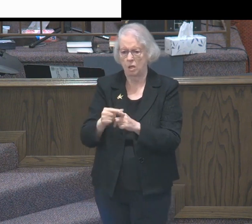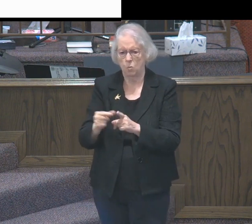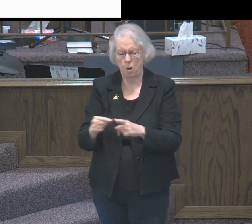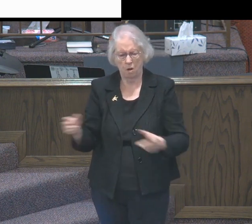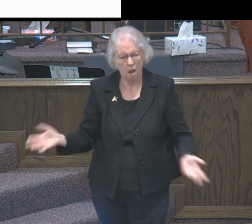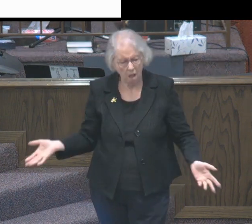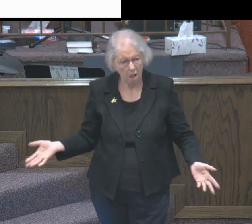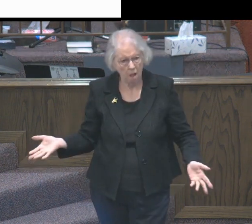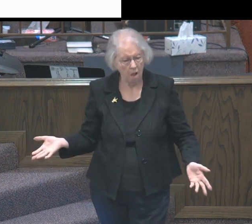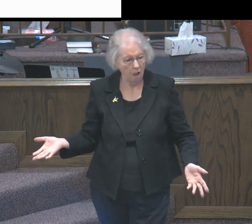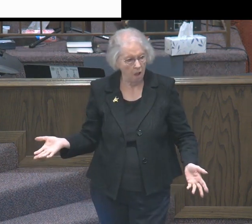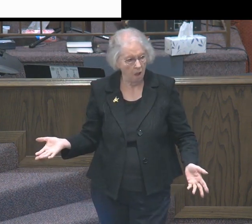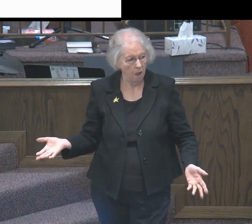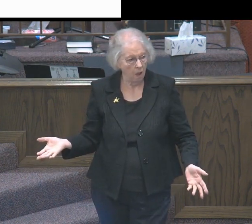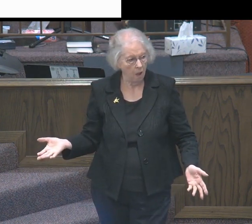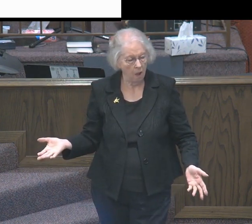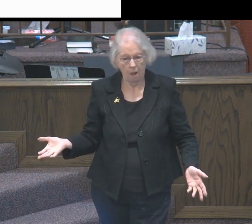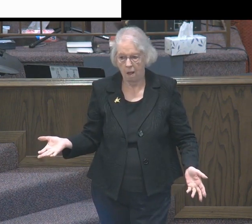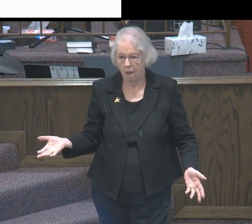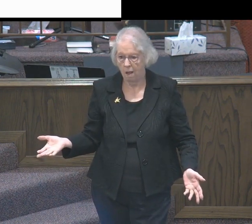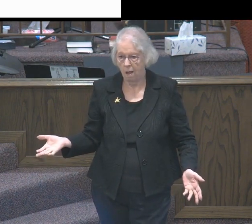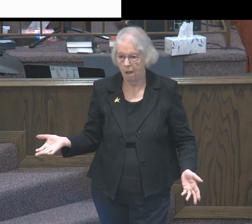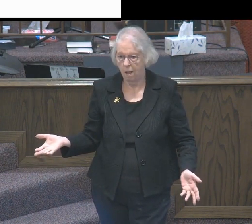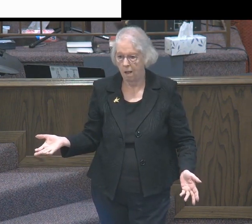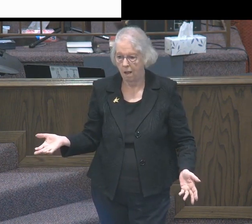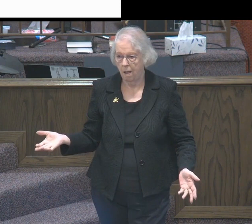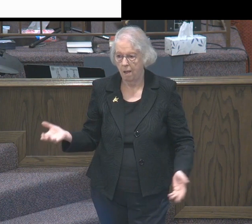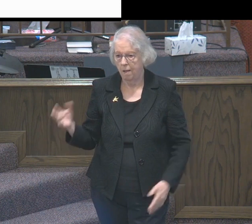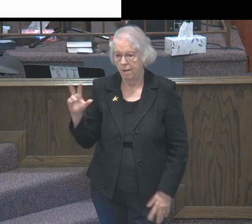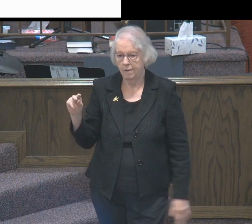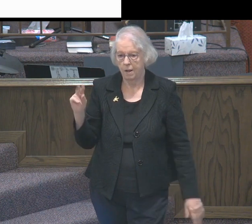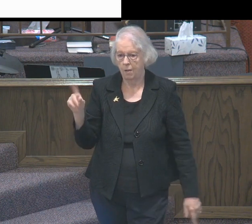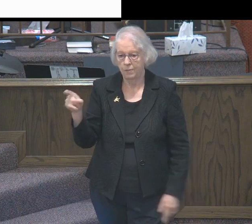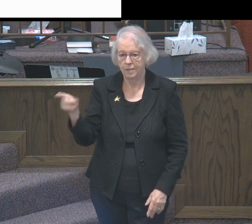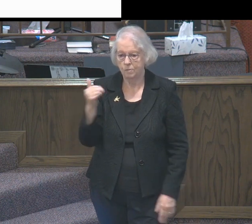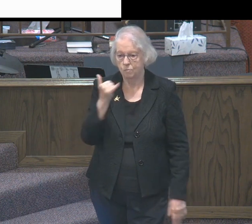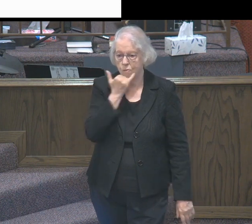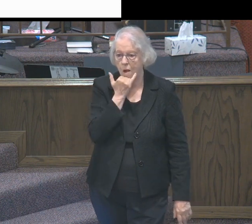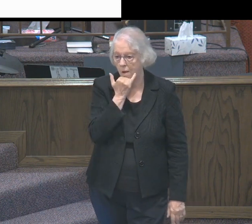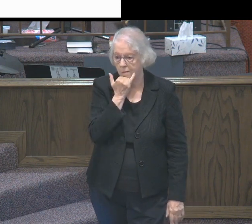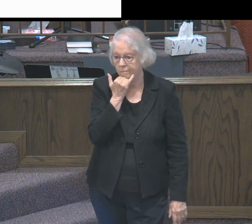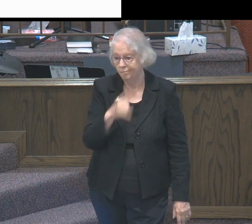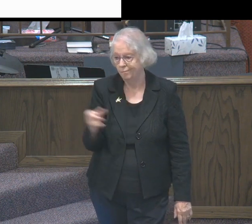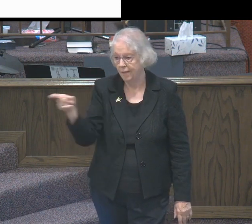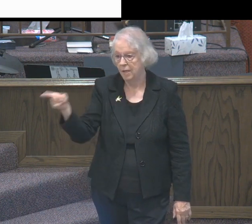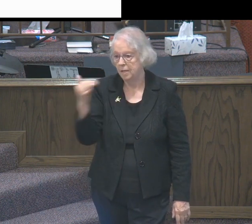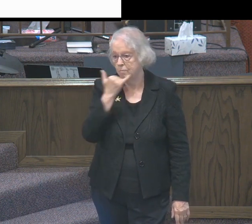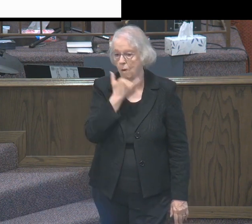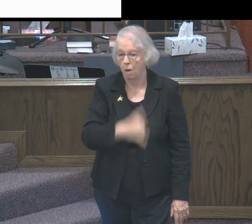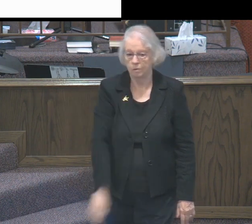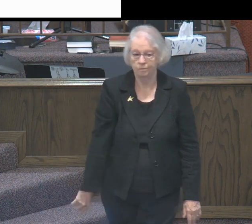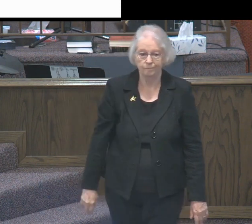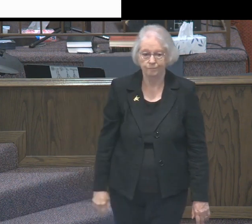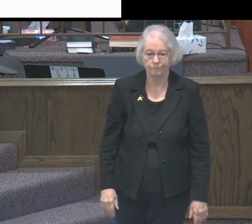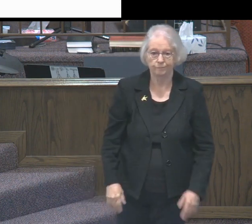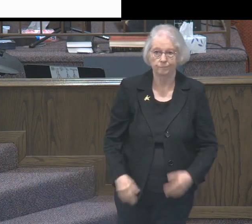Ashamed of what? The gospel of Christ. For it, the gospel, is the power of God unto salvation for all who believe, for